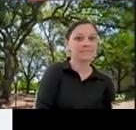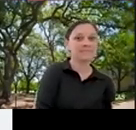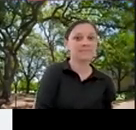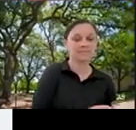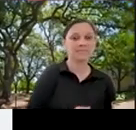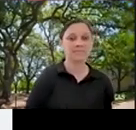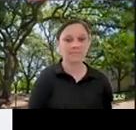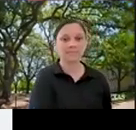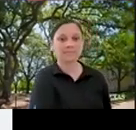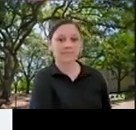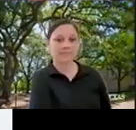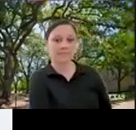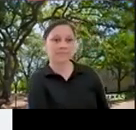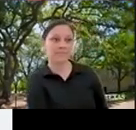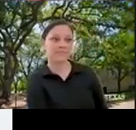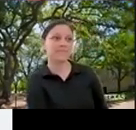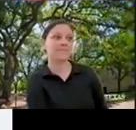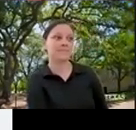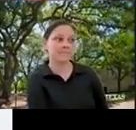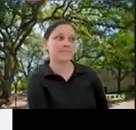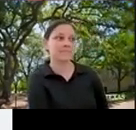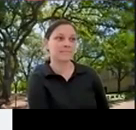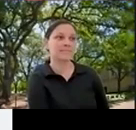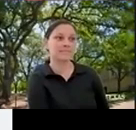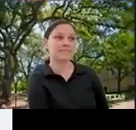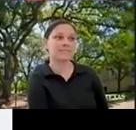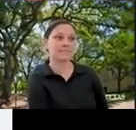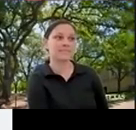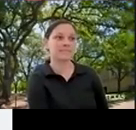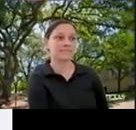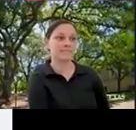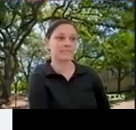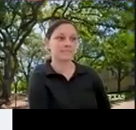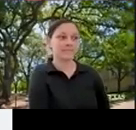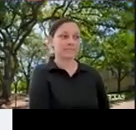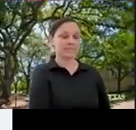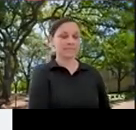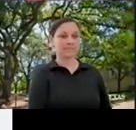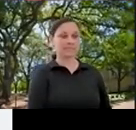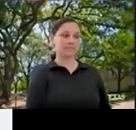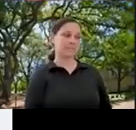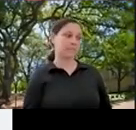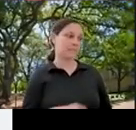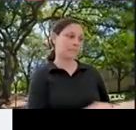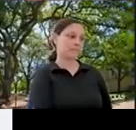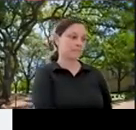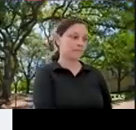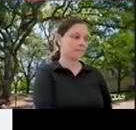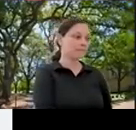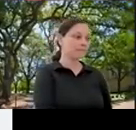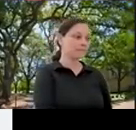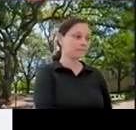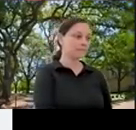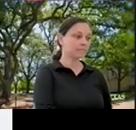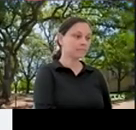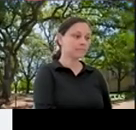and services because we're in the higher ed silo, And so I think that's just even educating the different